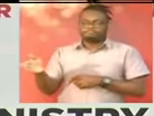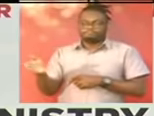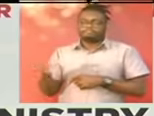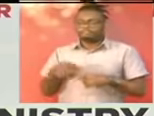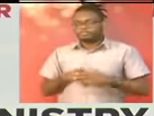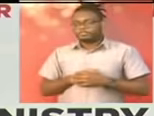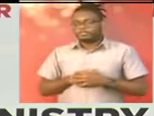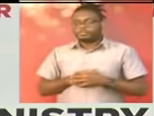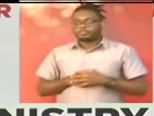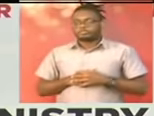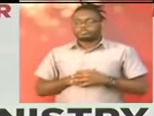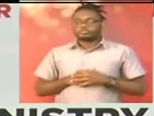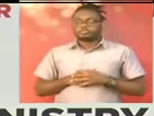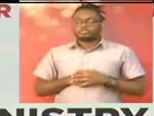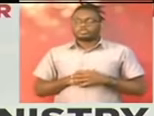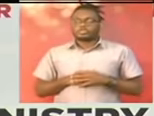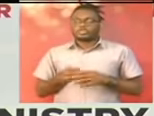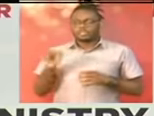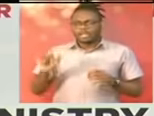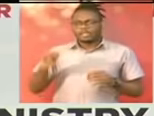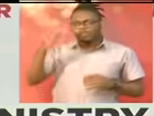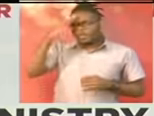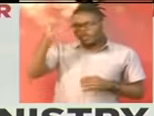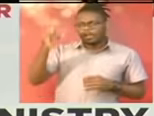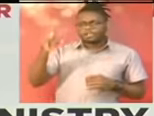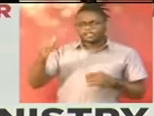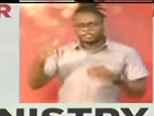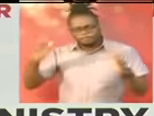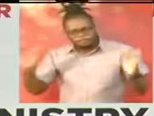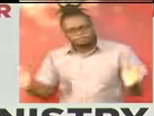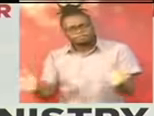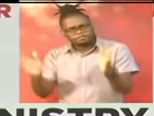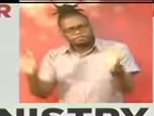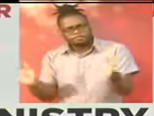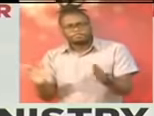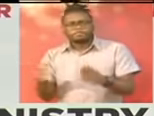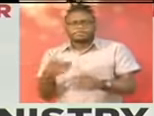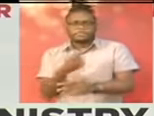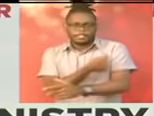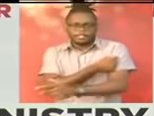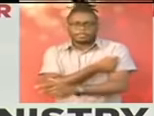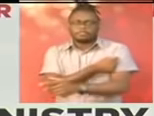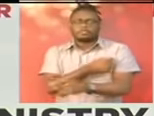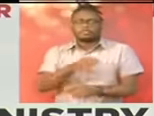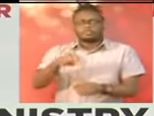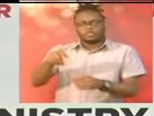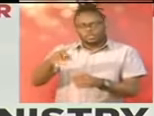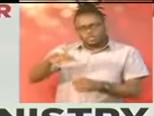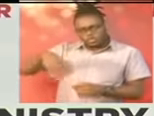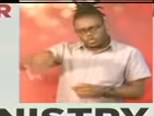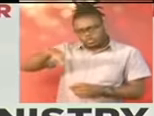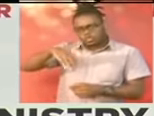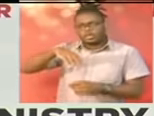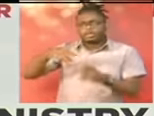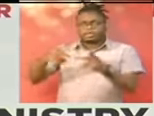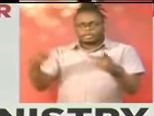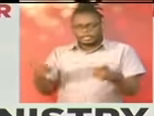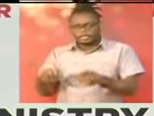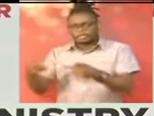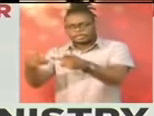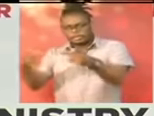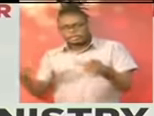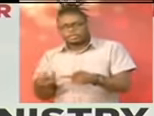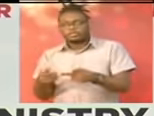vaccinations and the importance of vaccinating that particular age group and that particular vulnerable group within